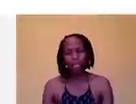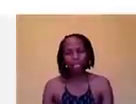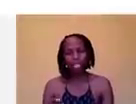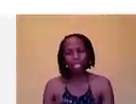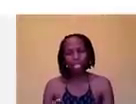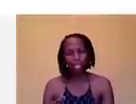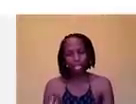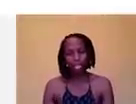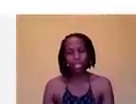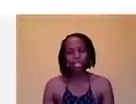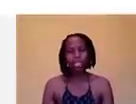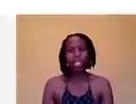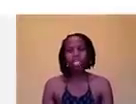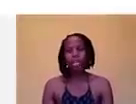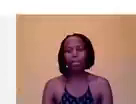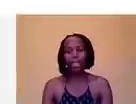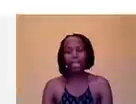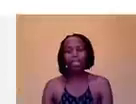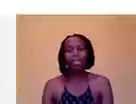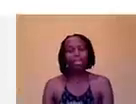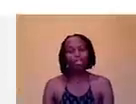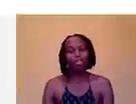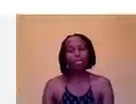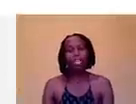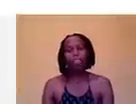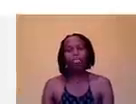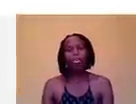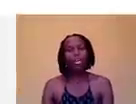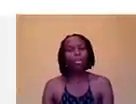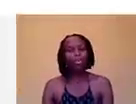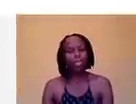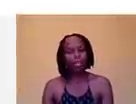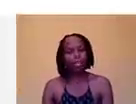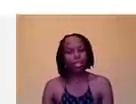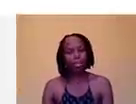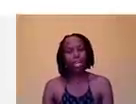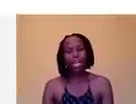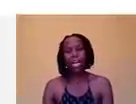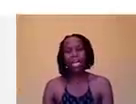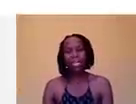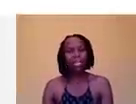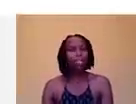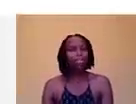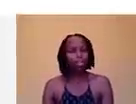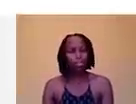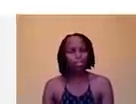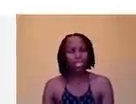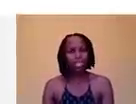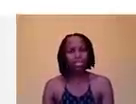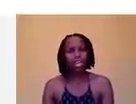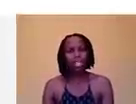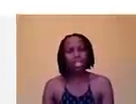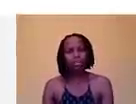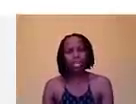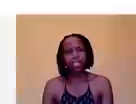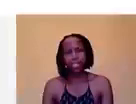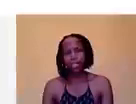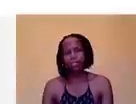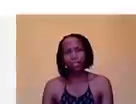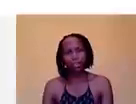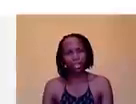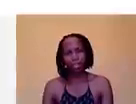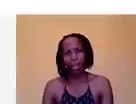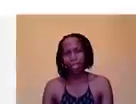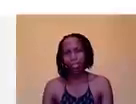physical assignments, the handwritten assignments. Therefore, you will learn more on how to submit online. So if you've written your